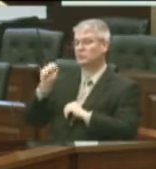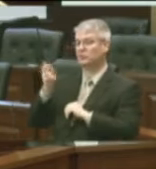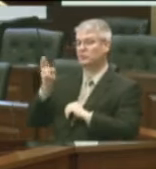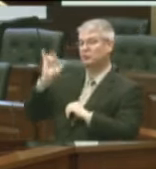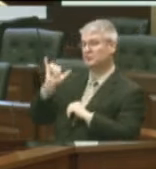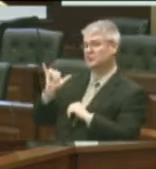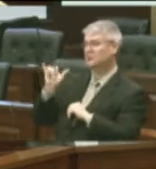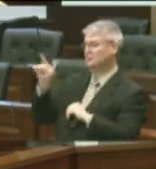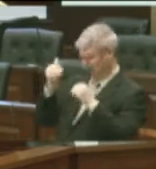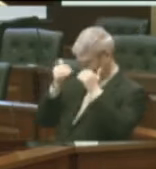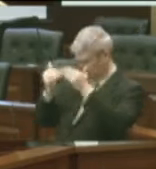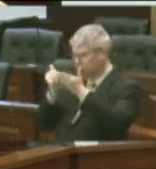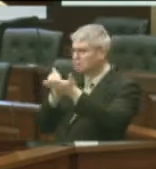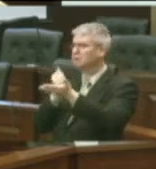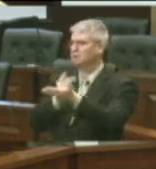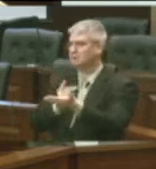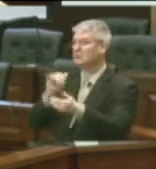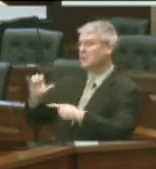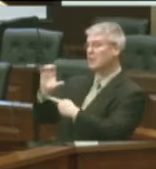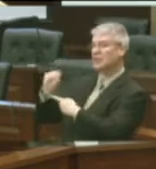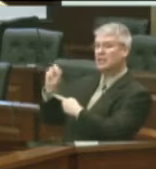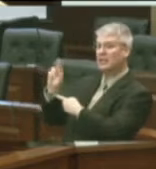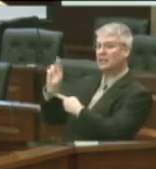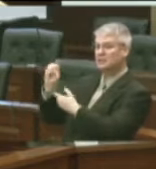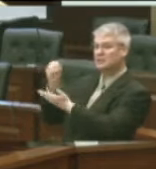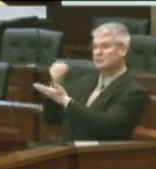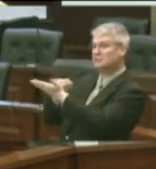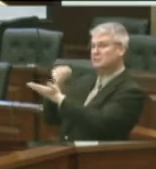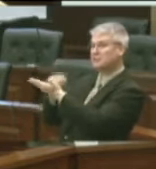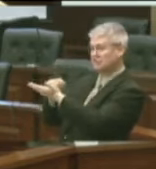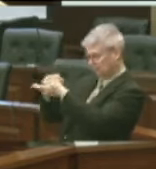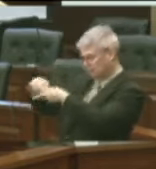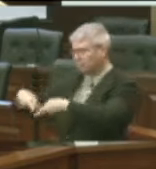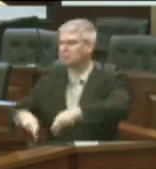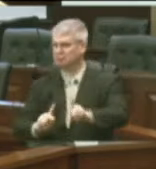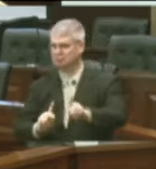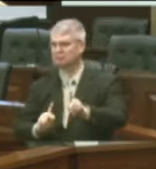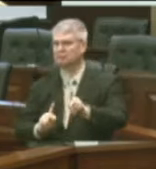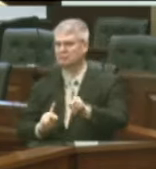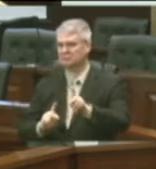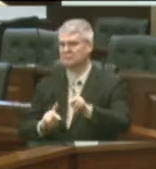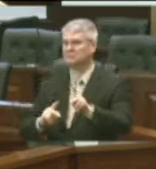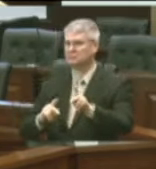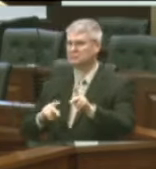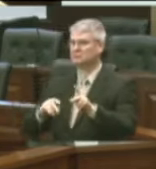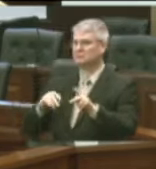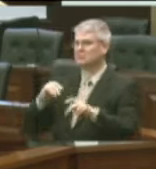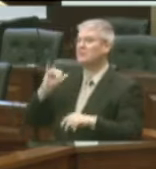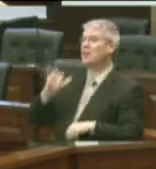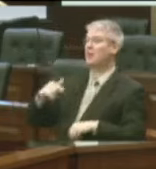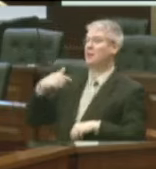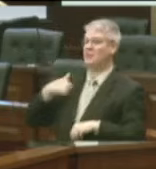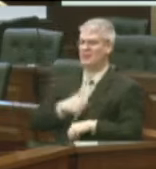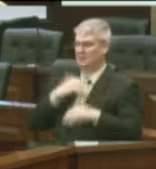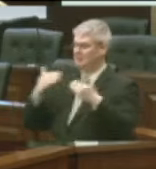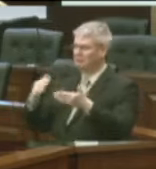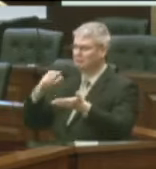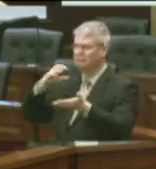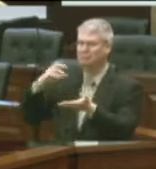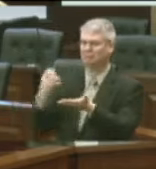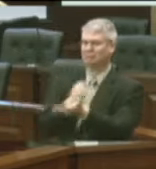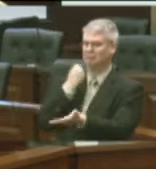evening, giving states more authority to use federal corona relief funds for COVID-related needs in public school